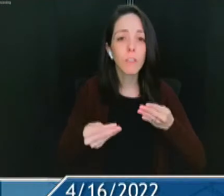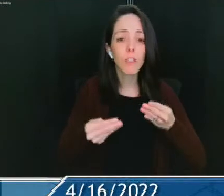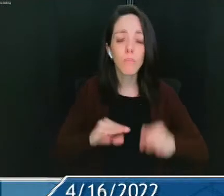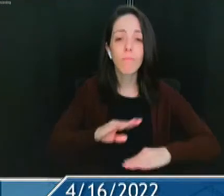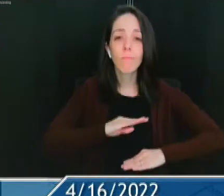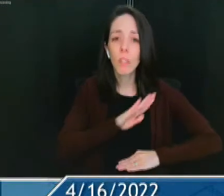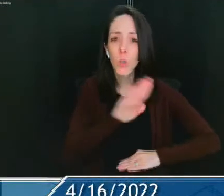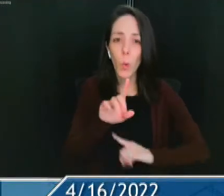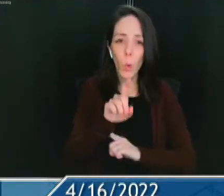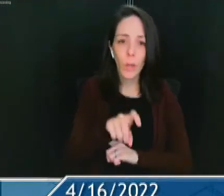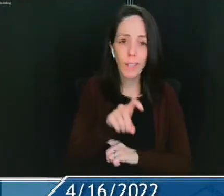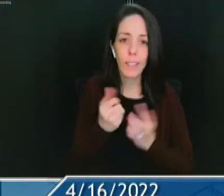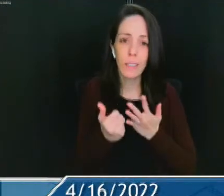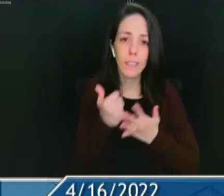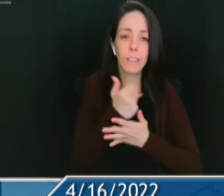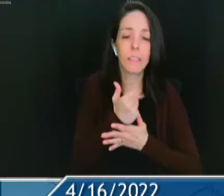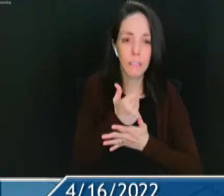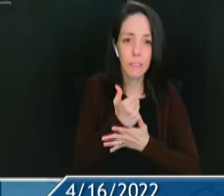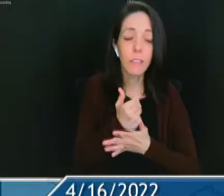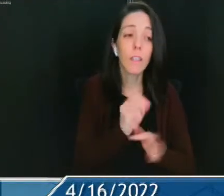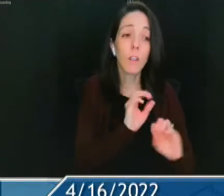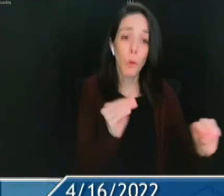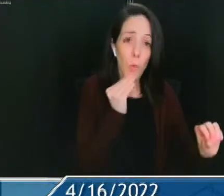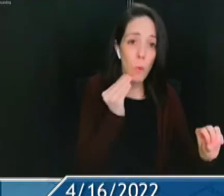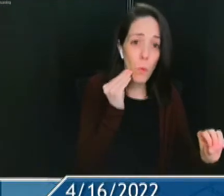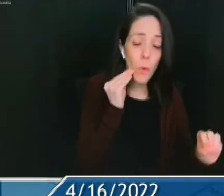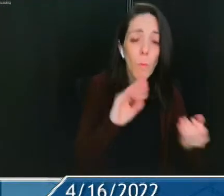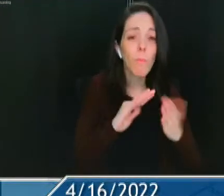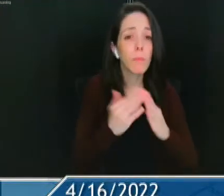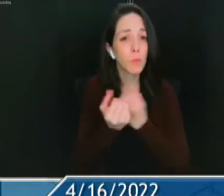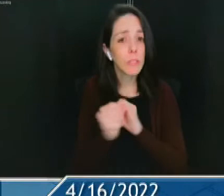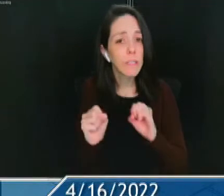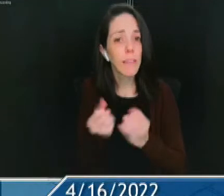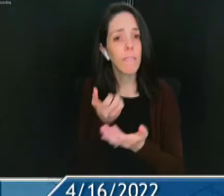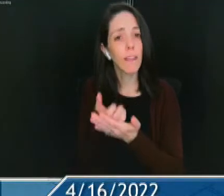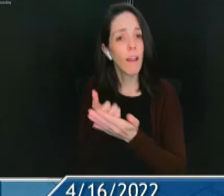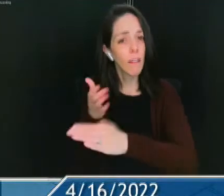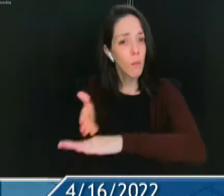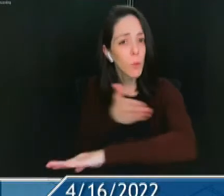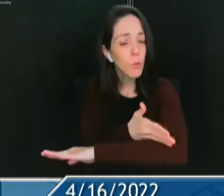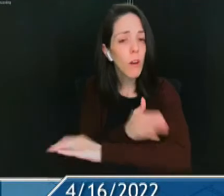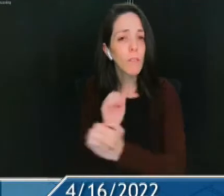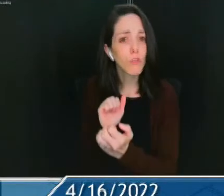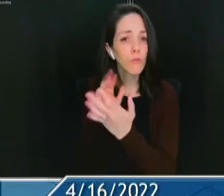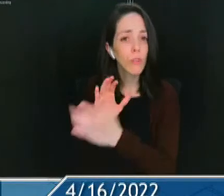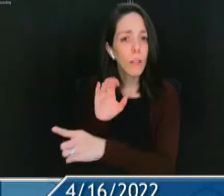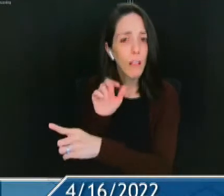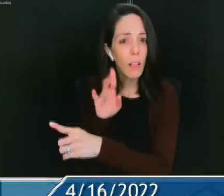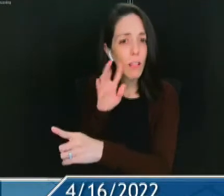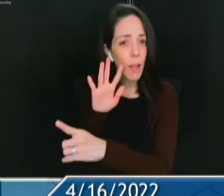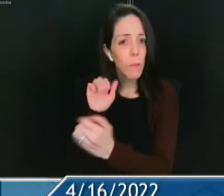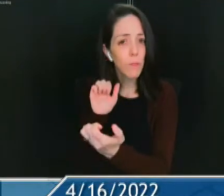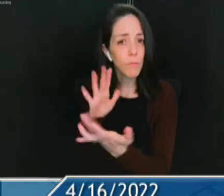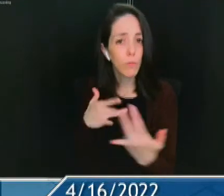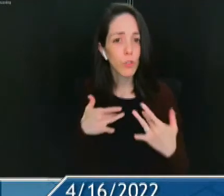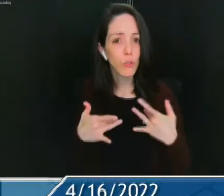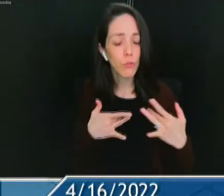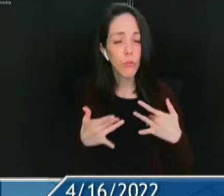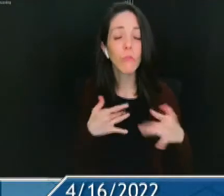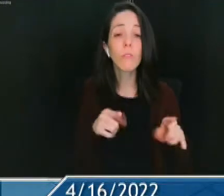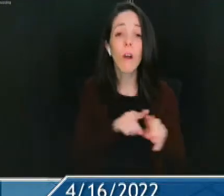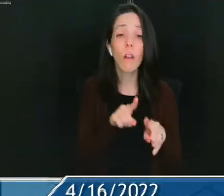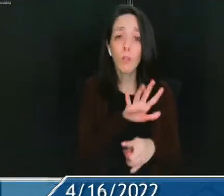shared priority areas of homelessness, community safety, economic recovery, addressing our climate concerns, and the input we received today,